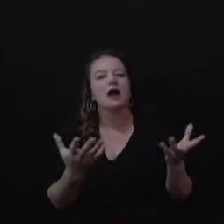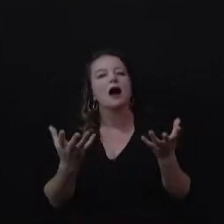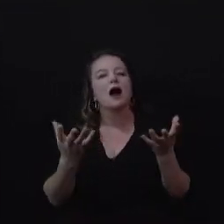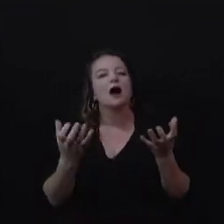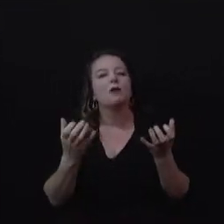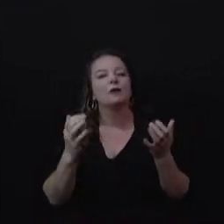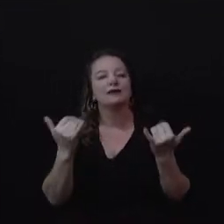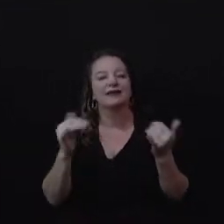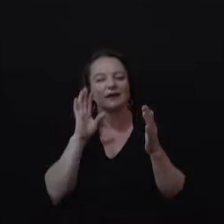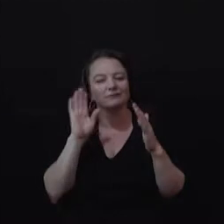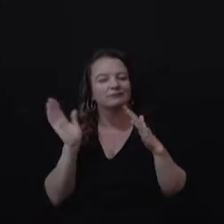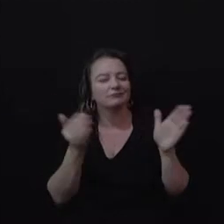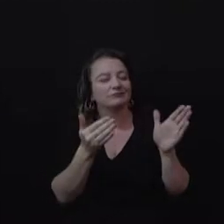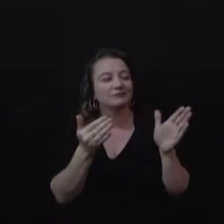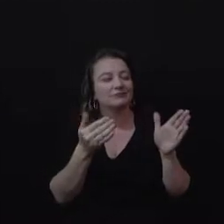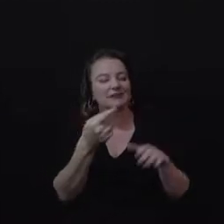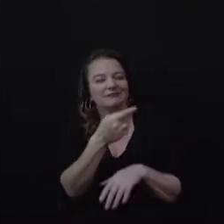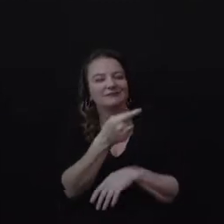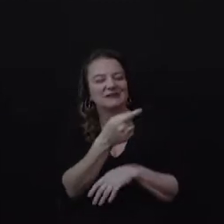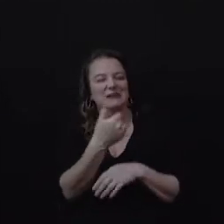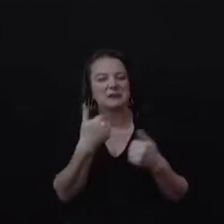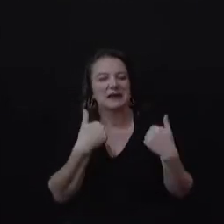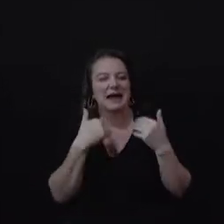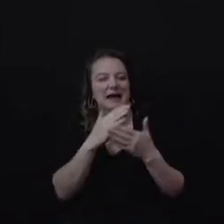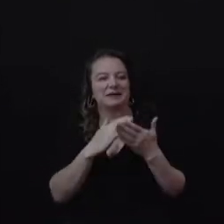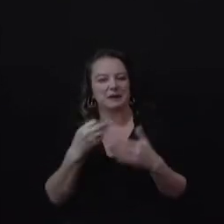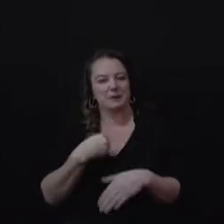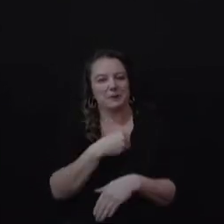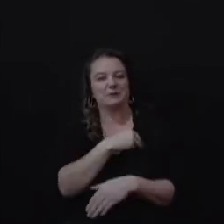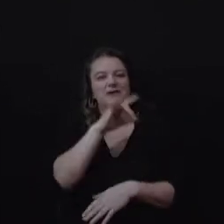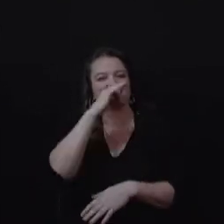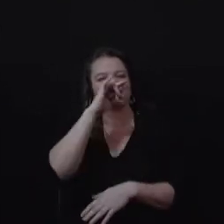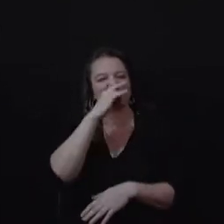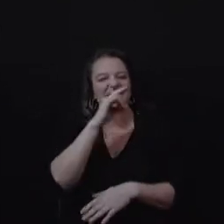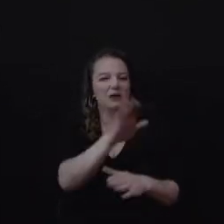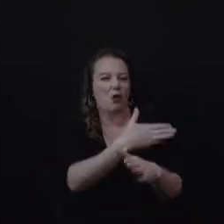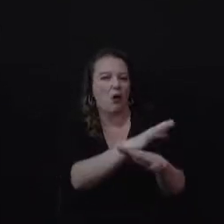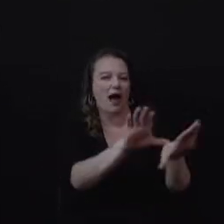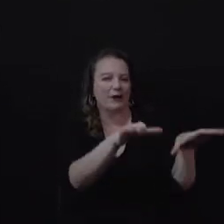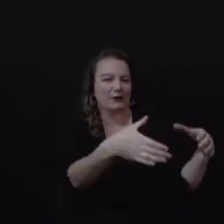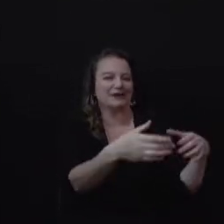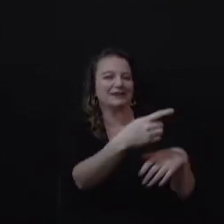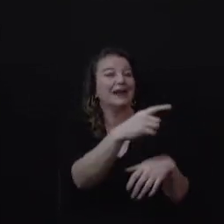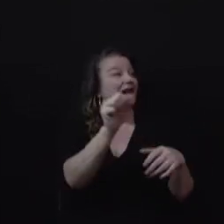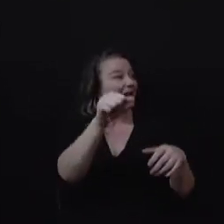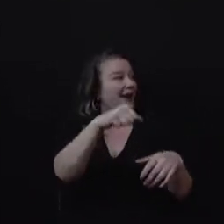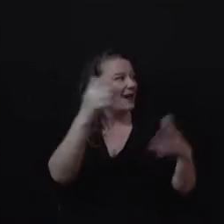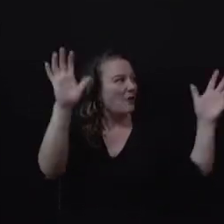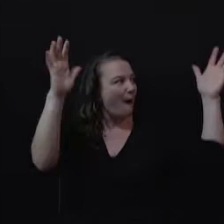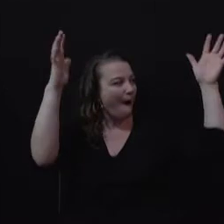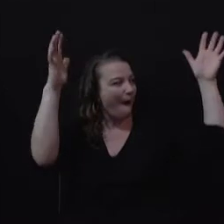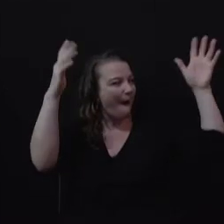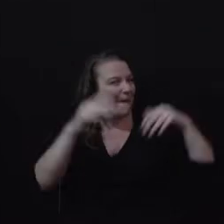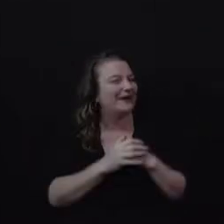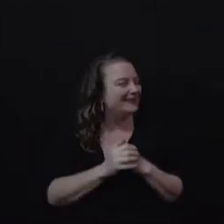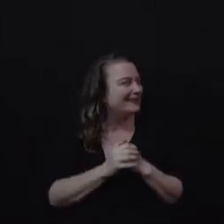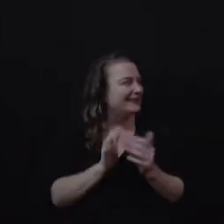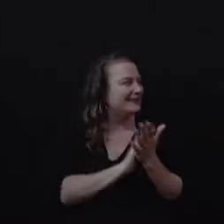to over here on the platform. We have some members of our kids' choir who, yeah, we'll go,